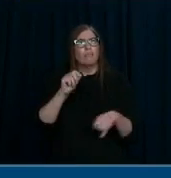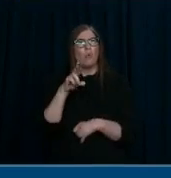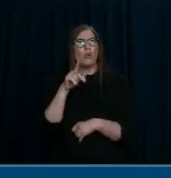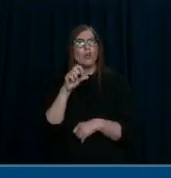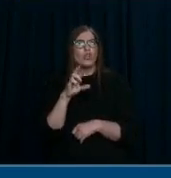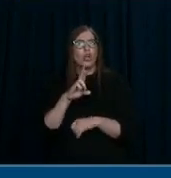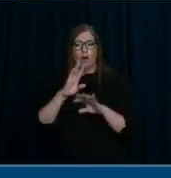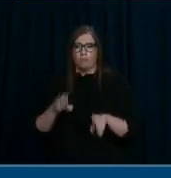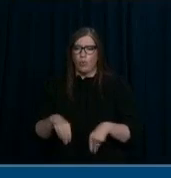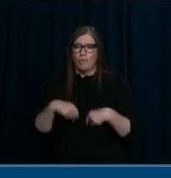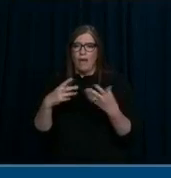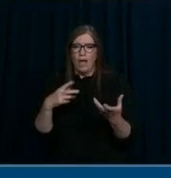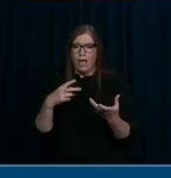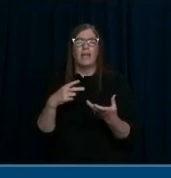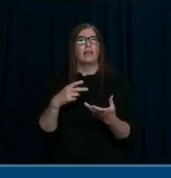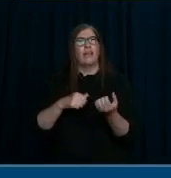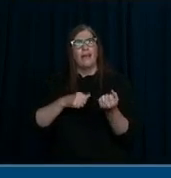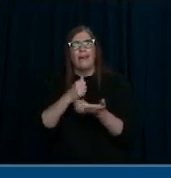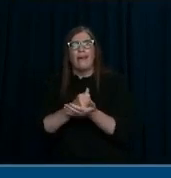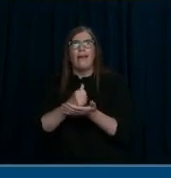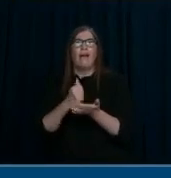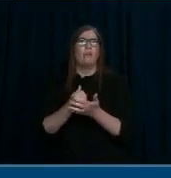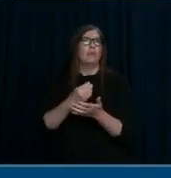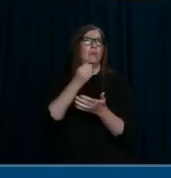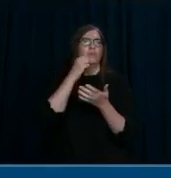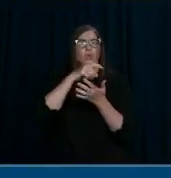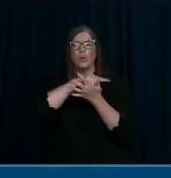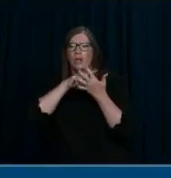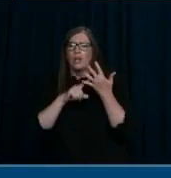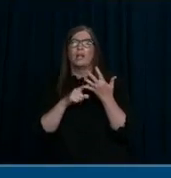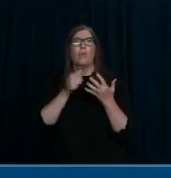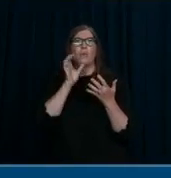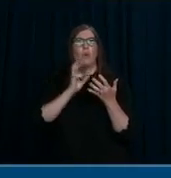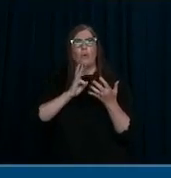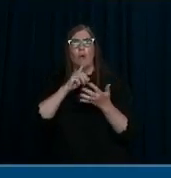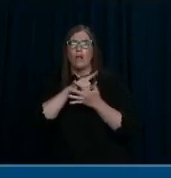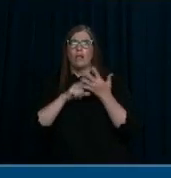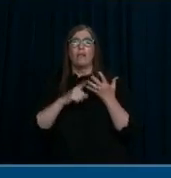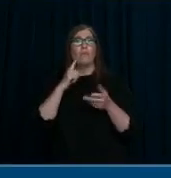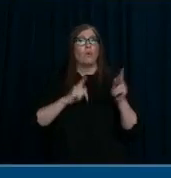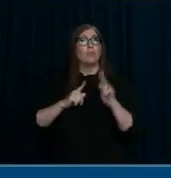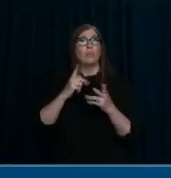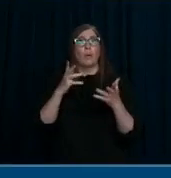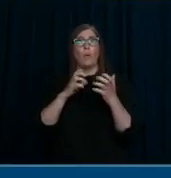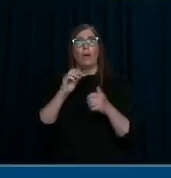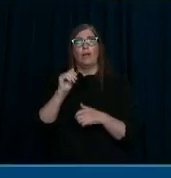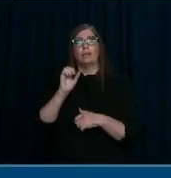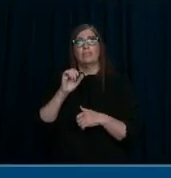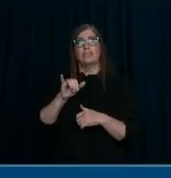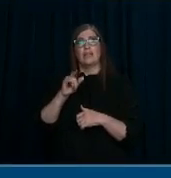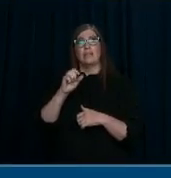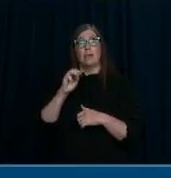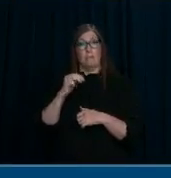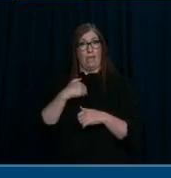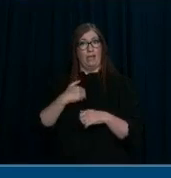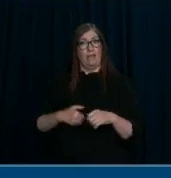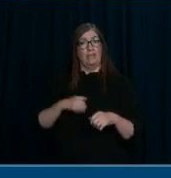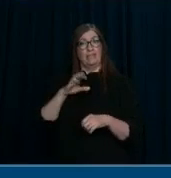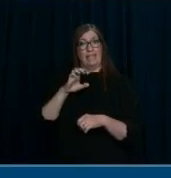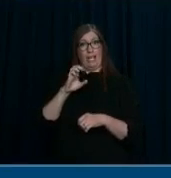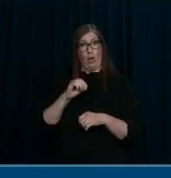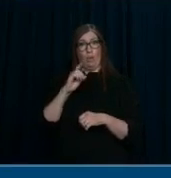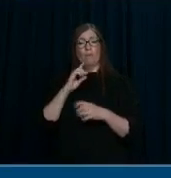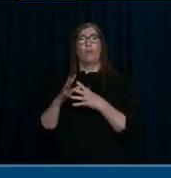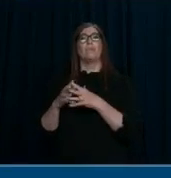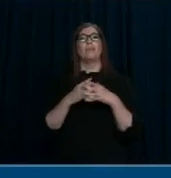providing humanitarian assistance to asylum seekers and immigrants when I served as the CEO of the American Red Cross for this part